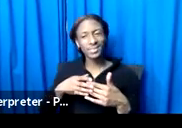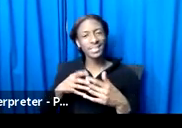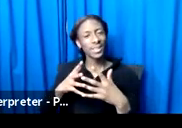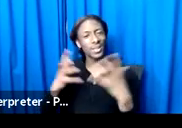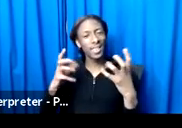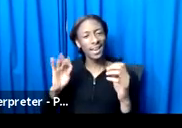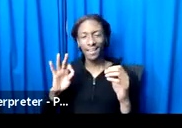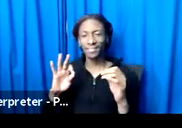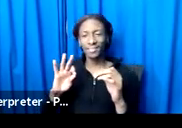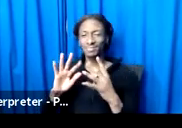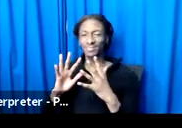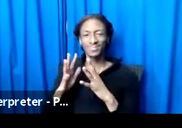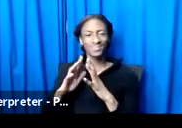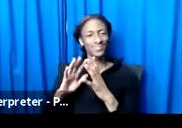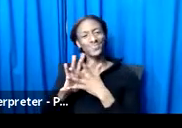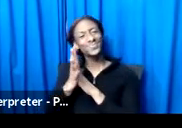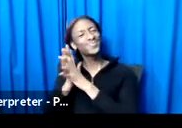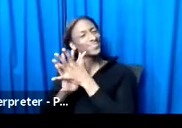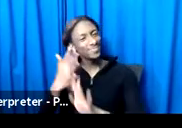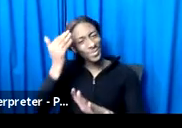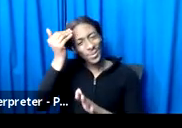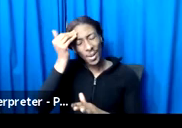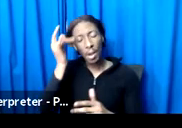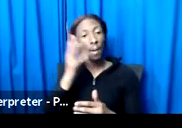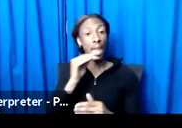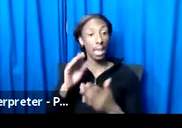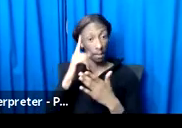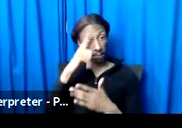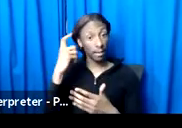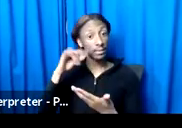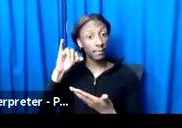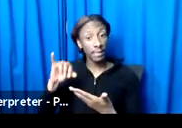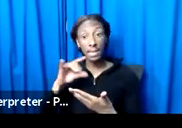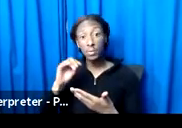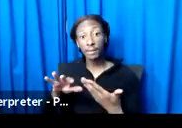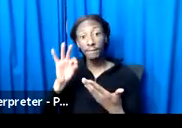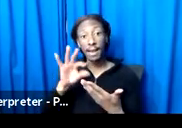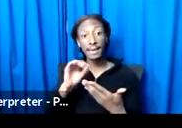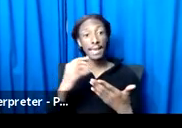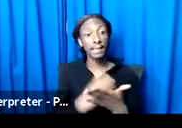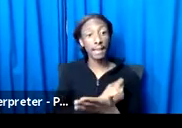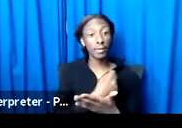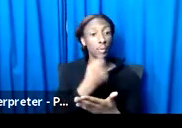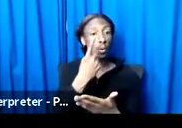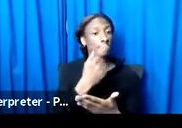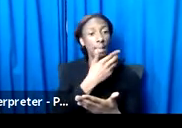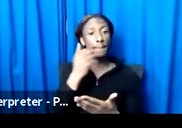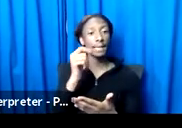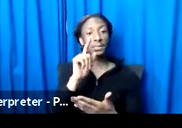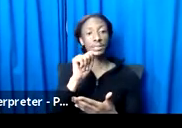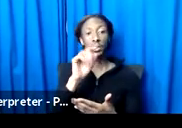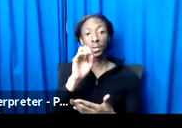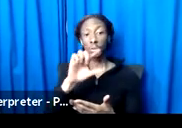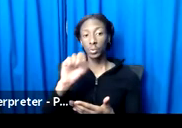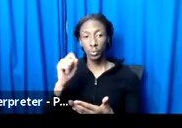And, you know, in light of that, if we can find and leverage one of the best tools we have to prevent the spread of